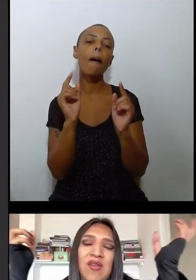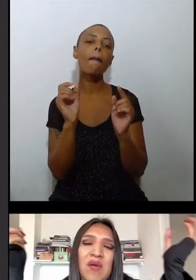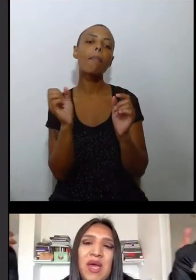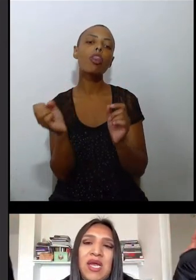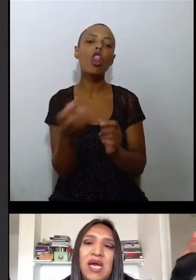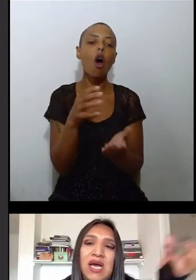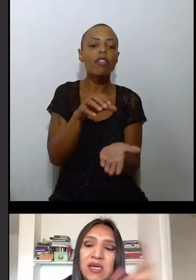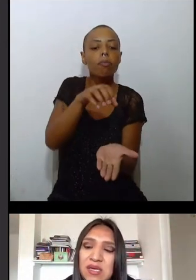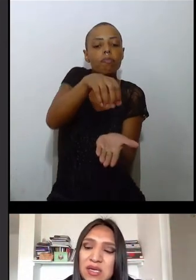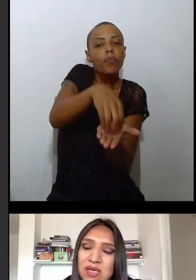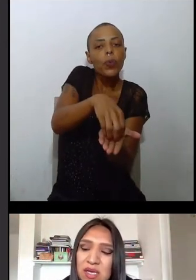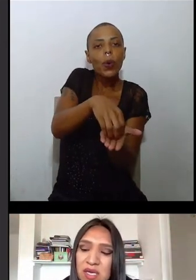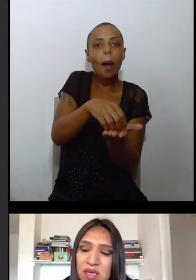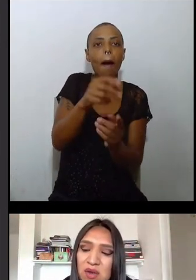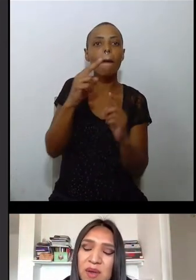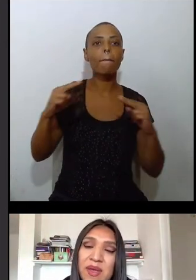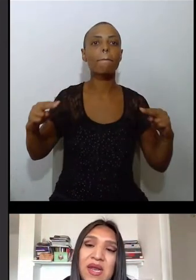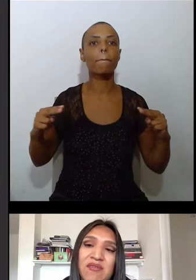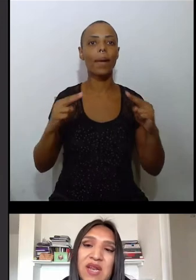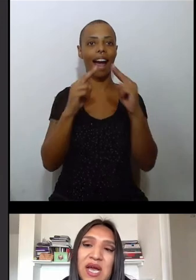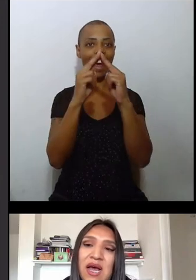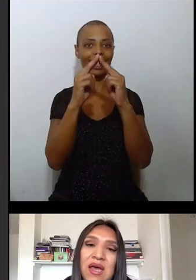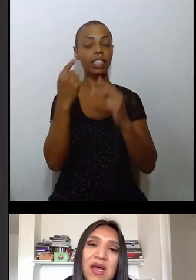scale Paris but